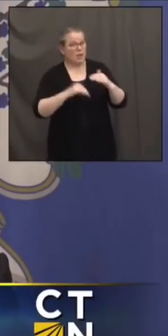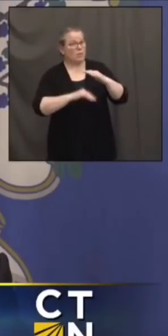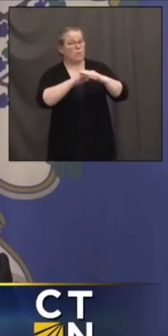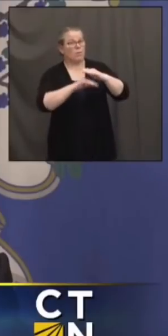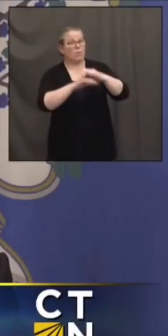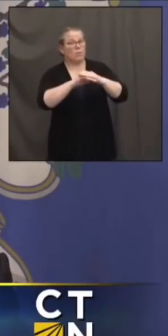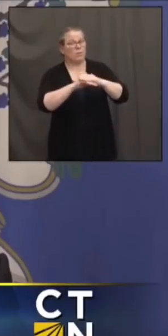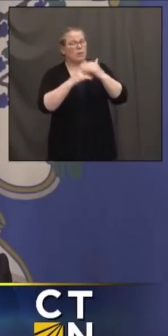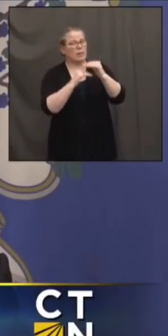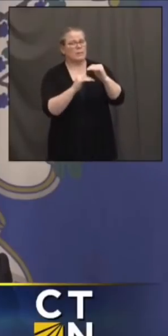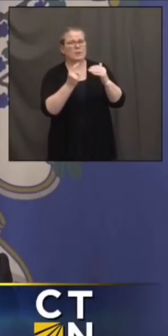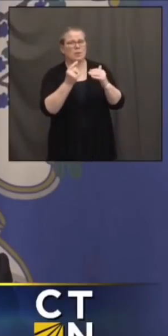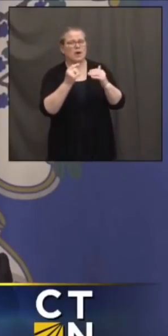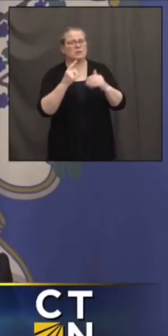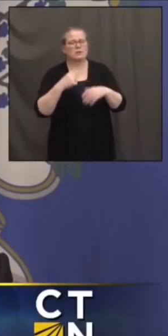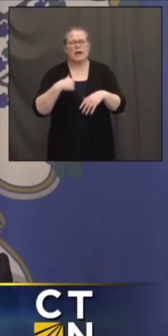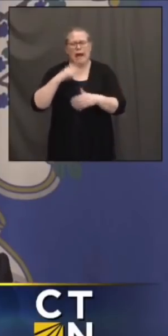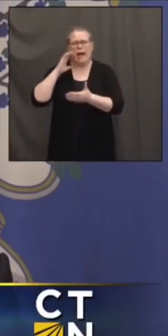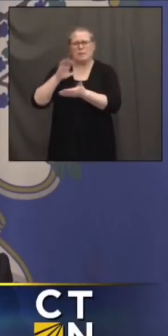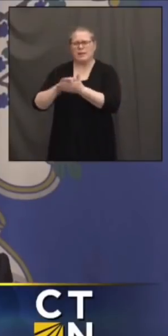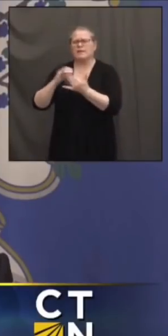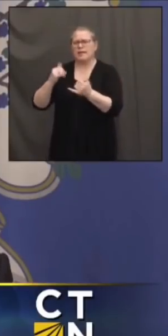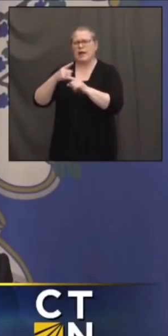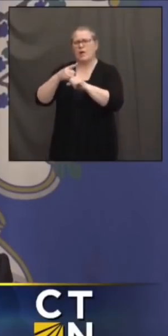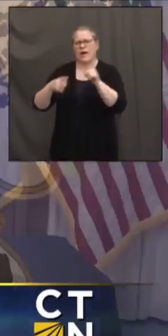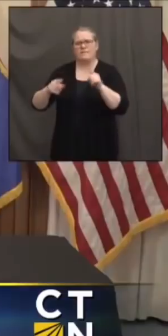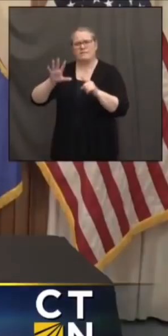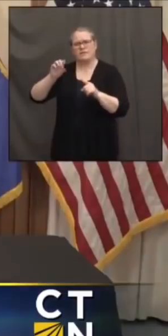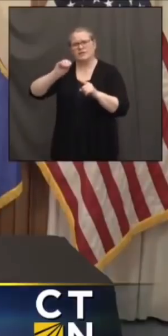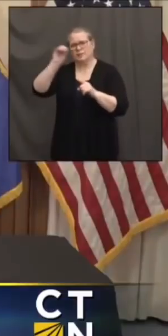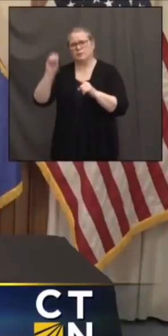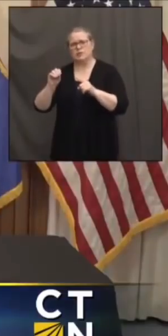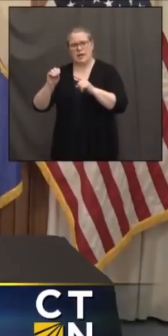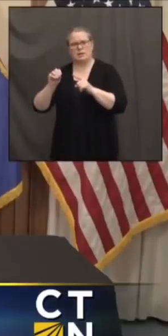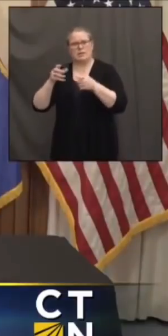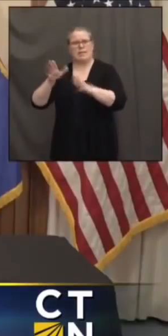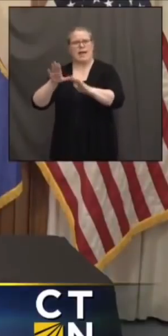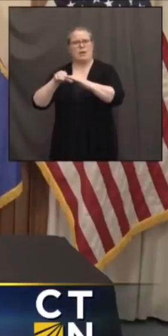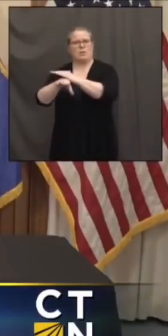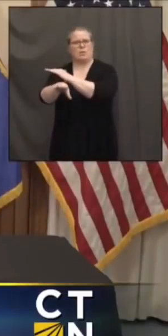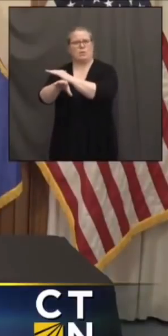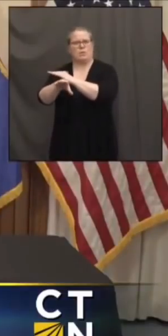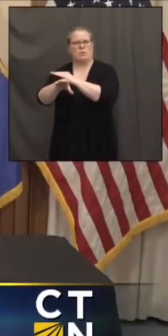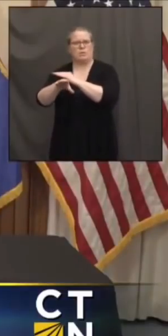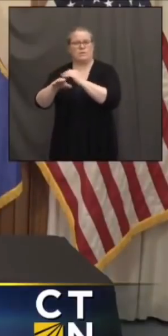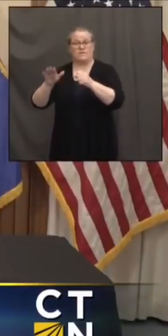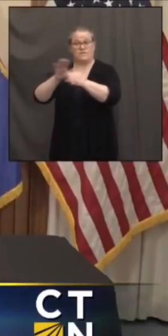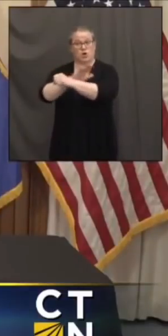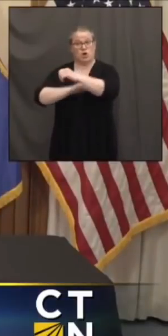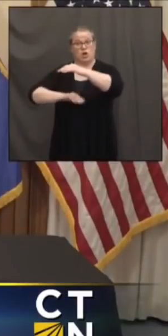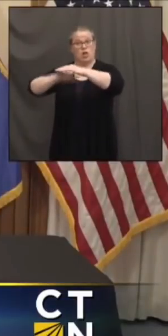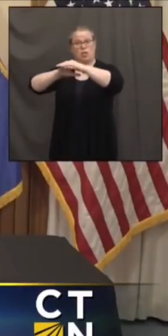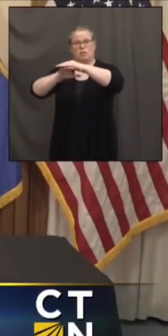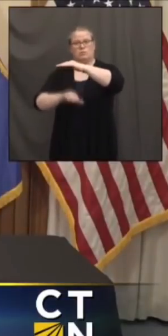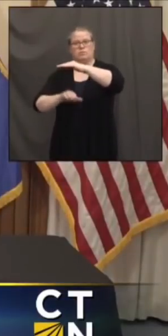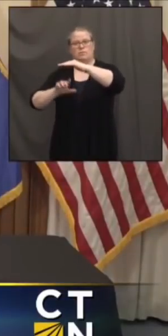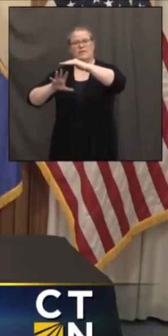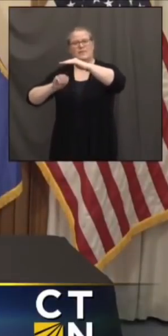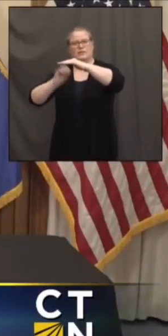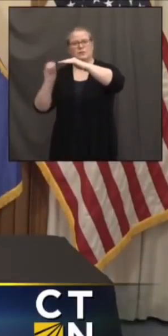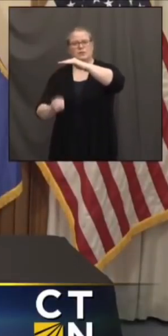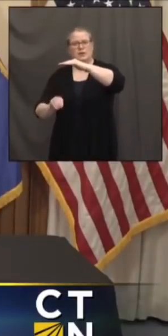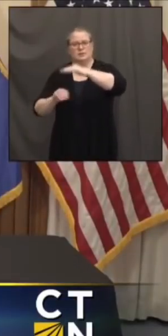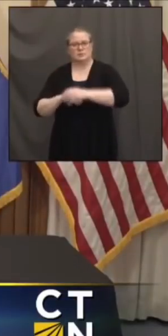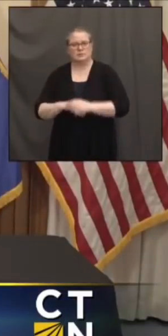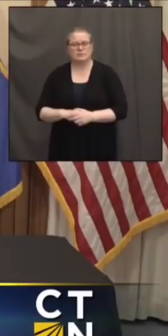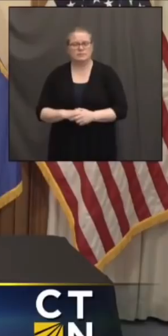believe it's at 50%. Okay. One other thing I was hoping to ask about, there's a bill, there's usually a bill going through the